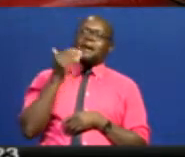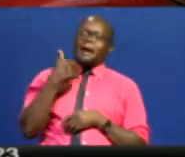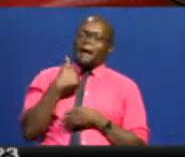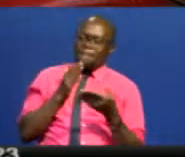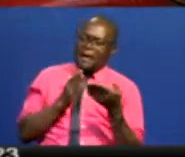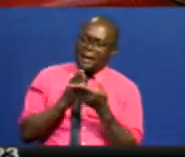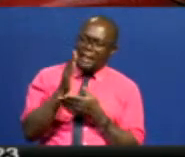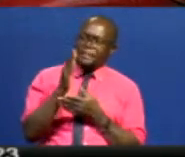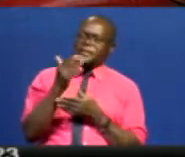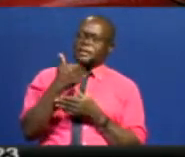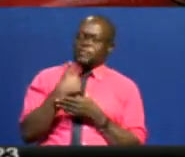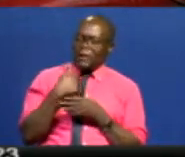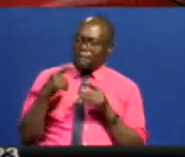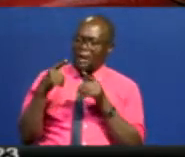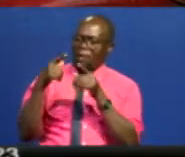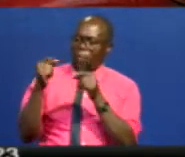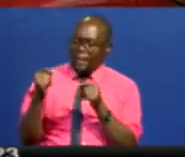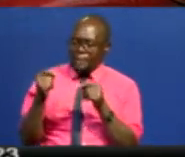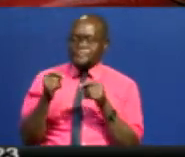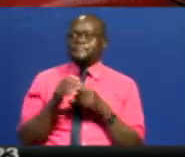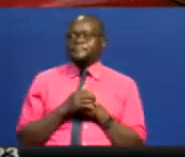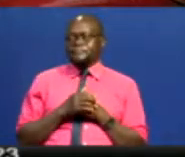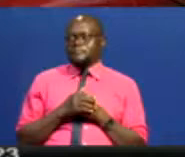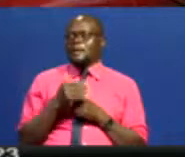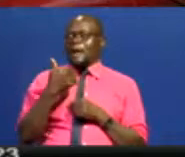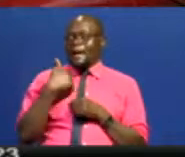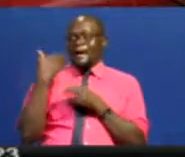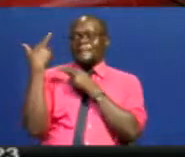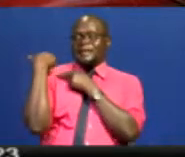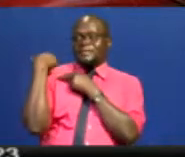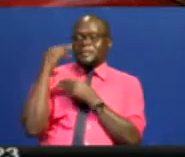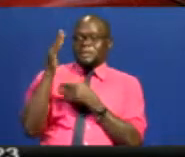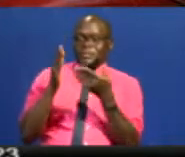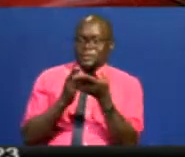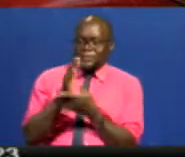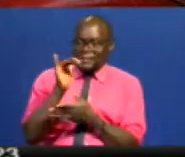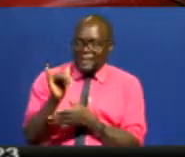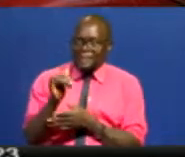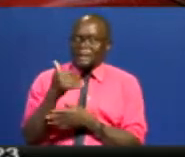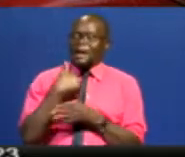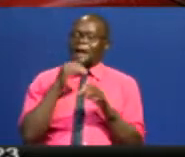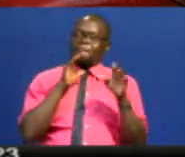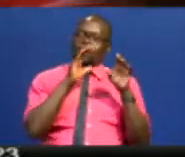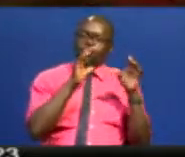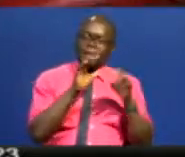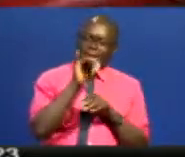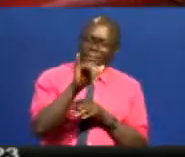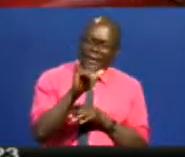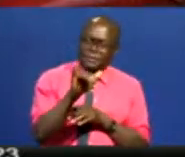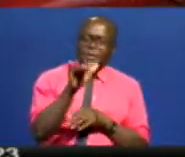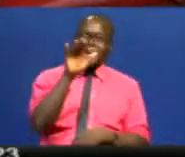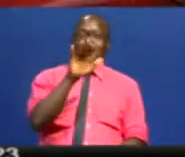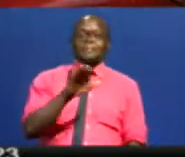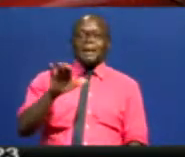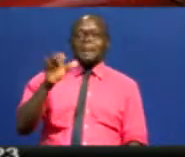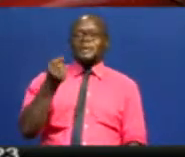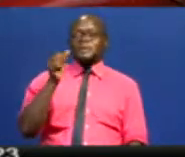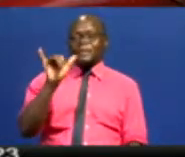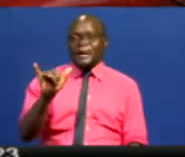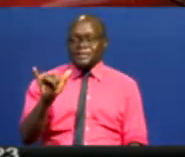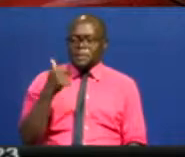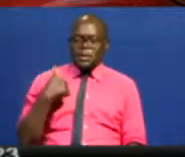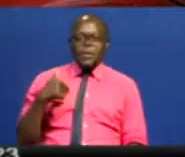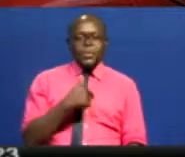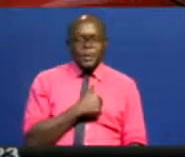right to have a say, and I have a duty to ensure that I have communicated that on the floor so that we can